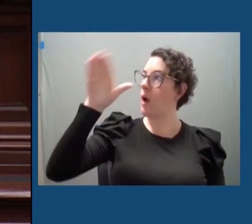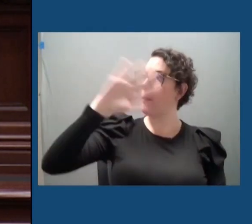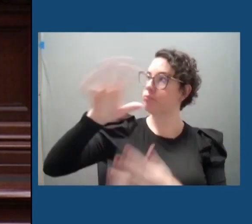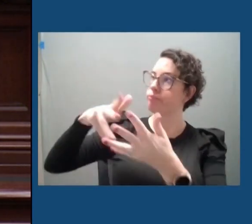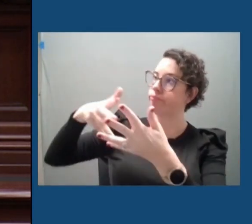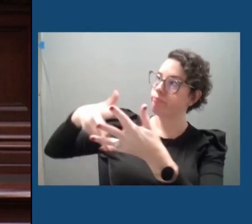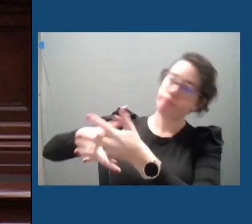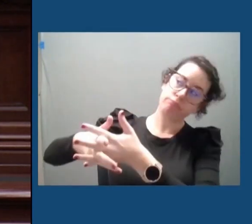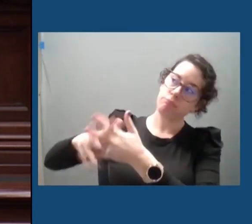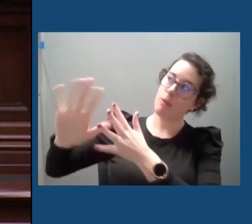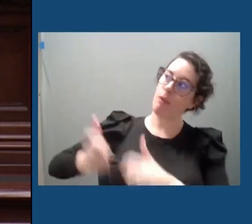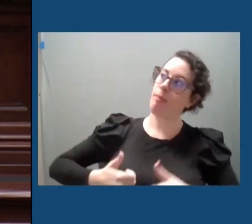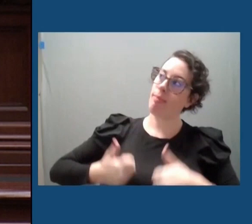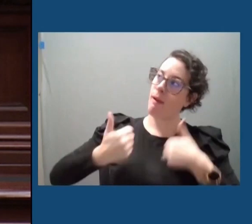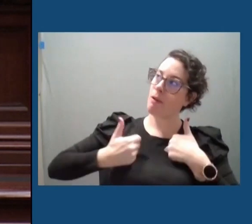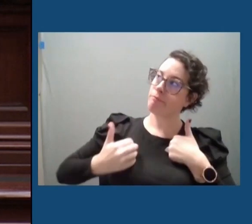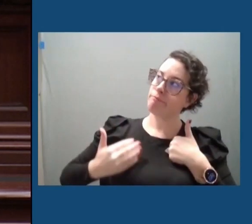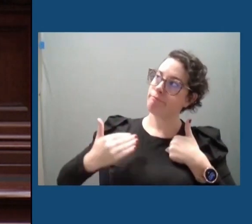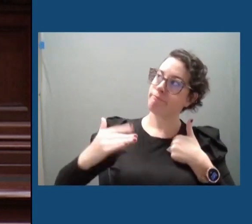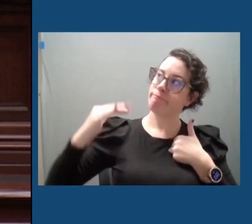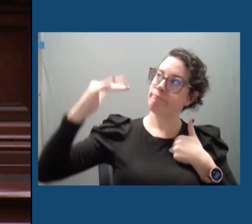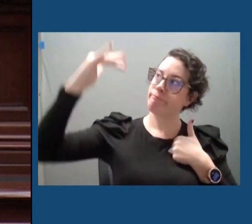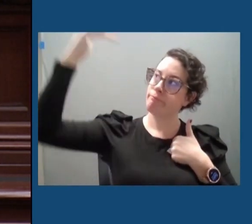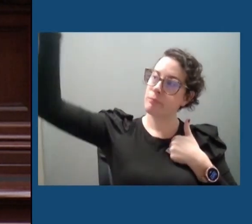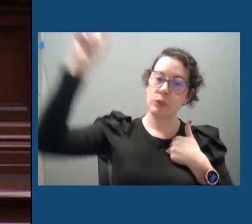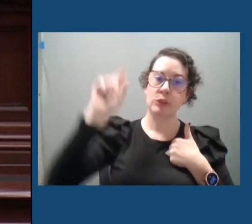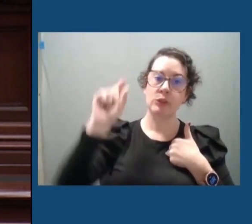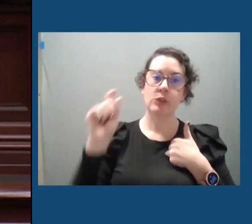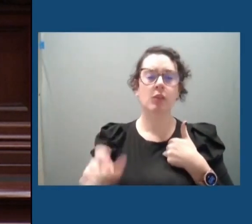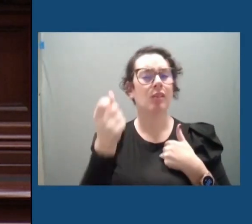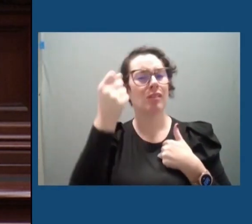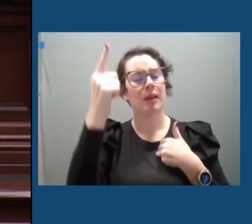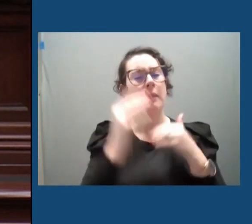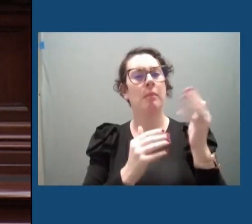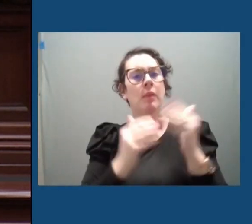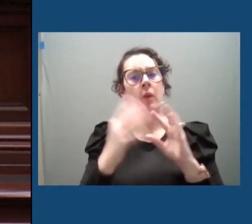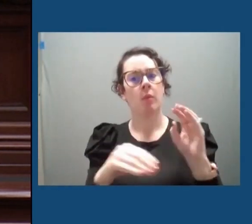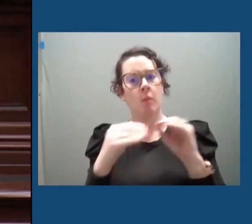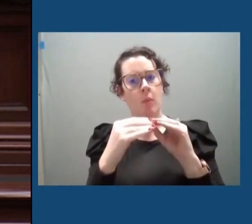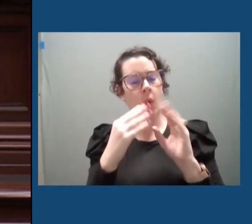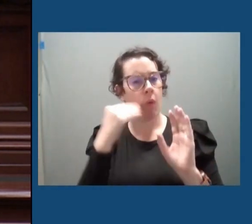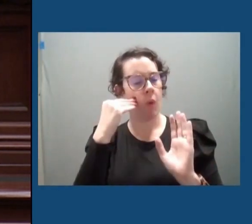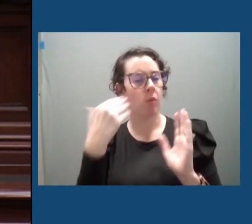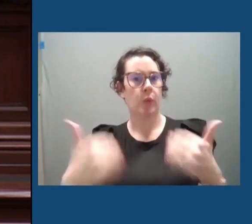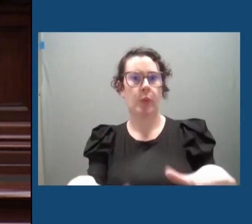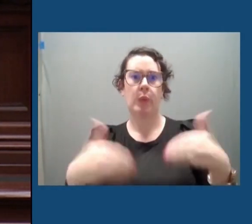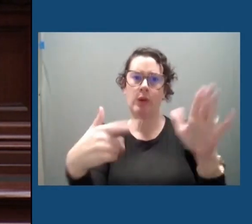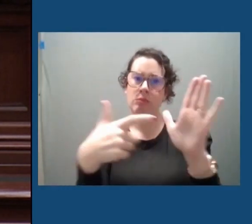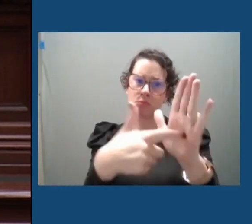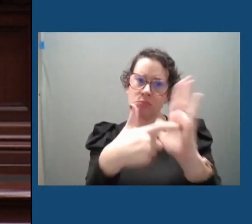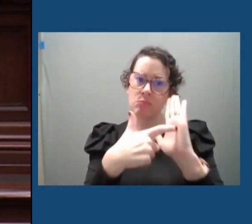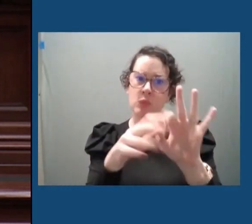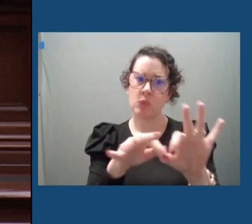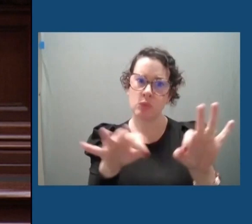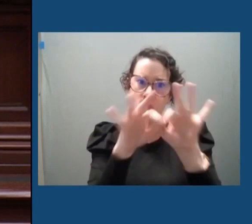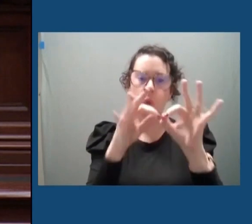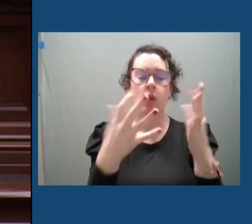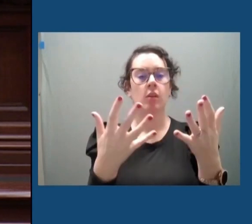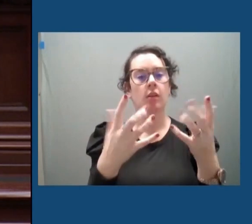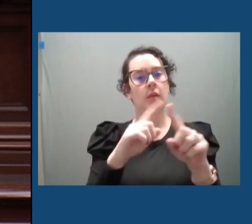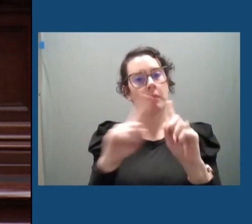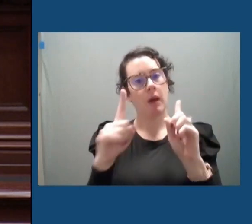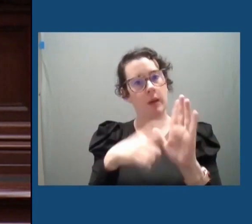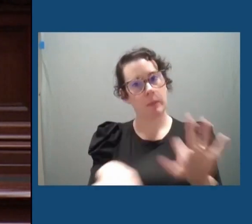while building more homes is absolutely essential, it's also essential that we have good-paying, long-term jobs so people